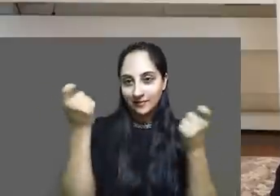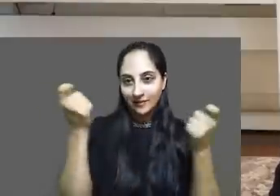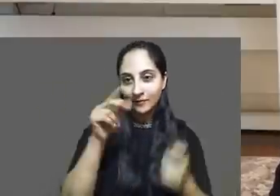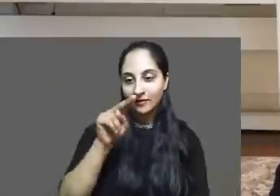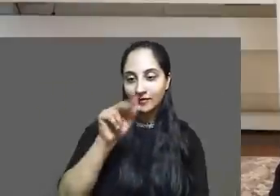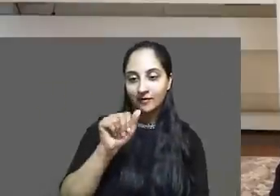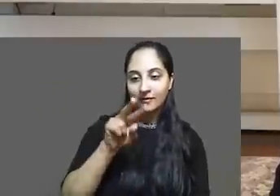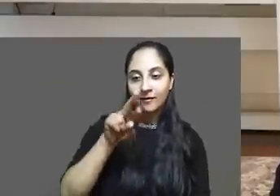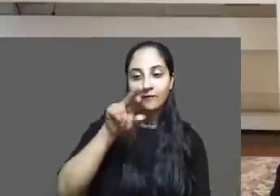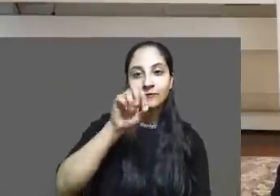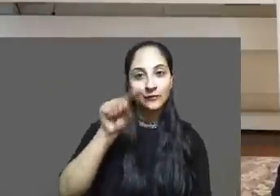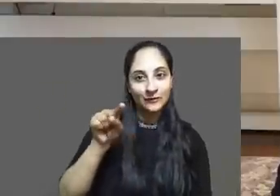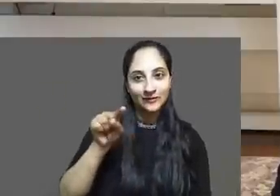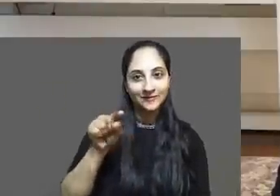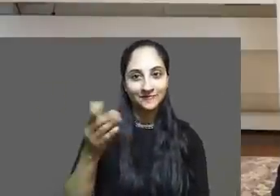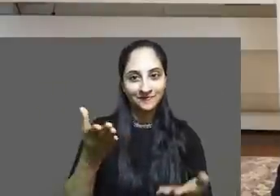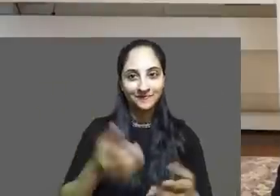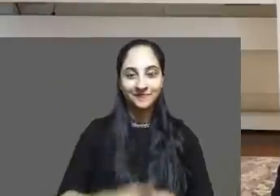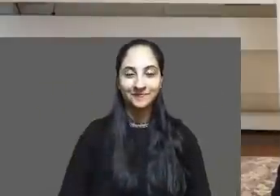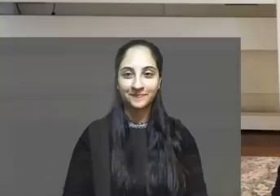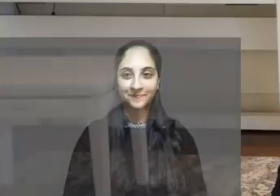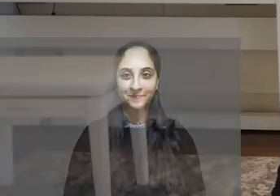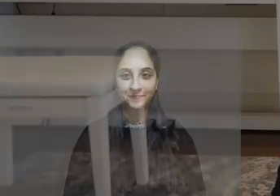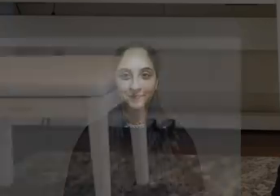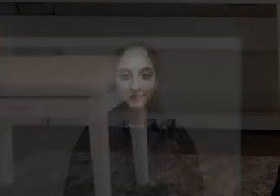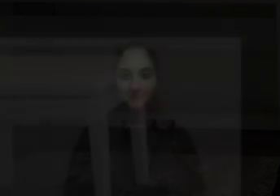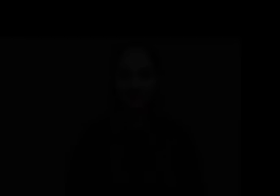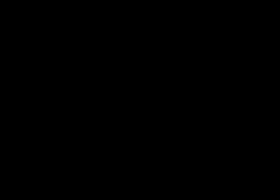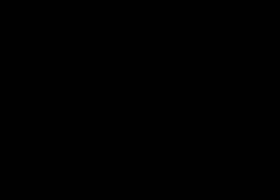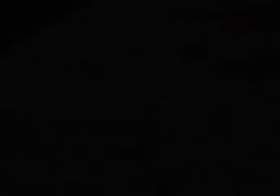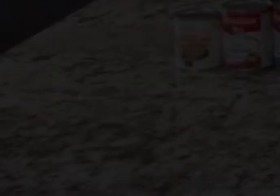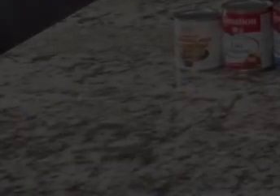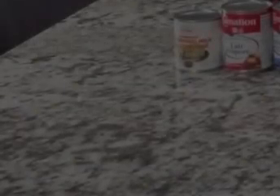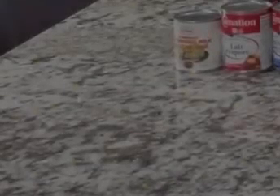at some of the Nowruz recipes.